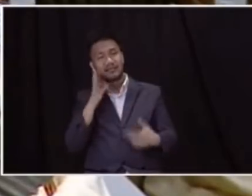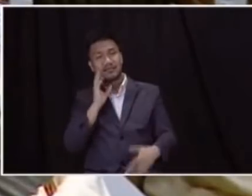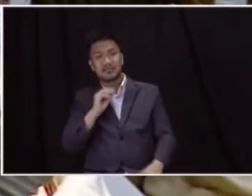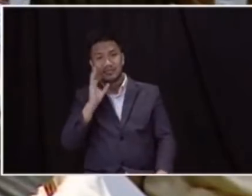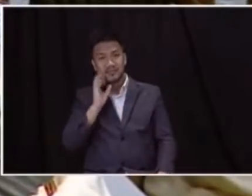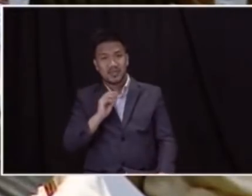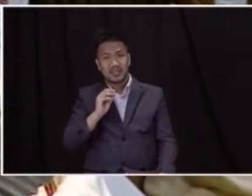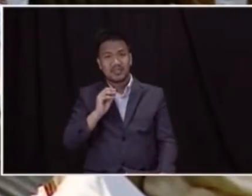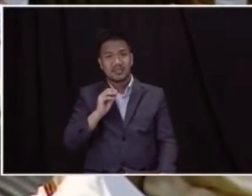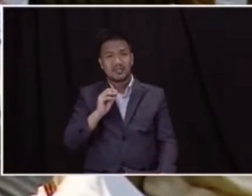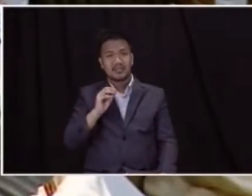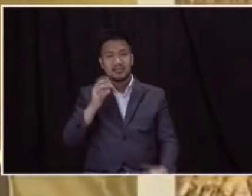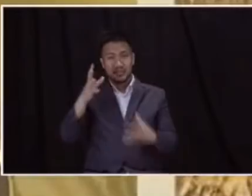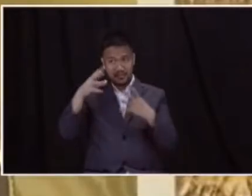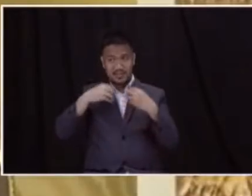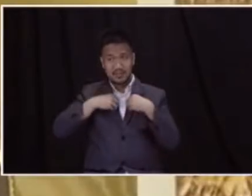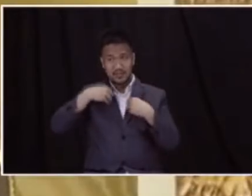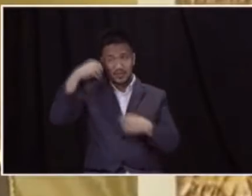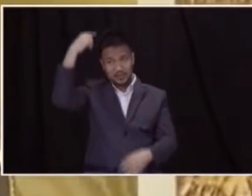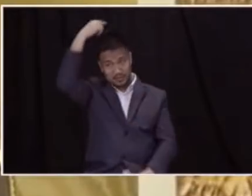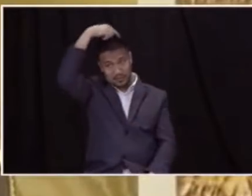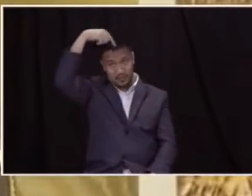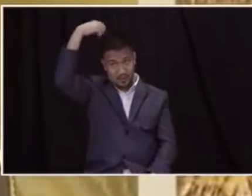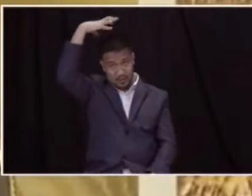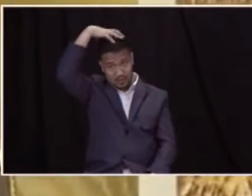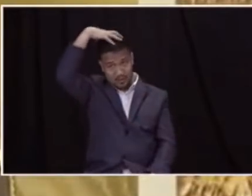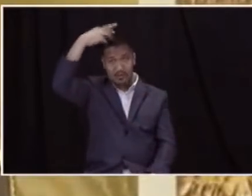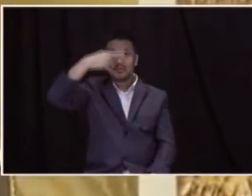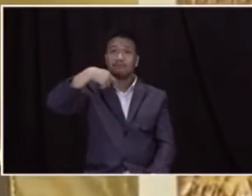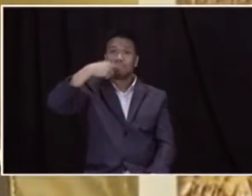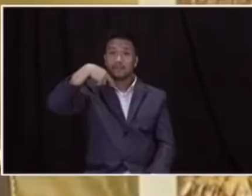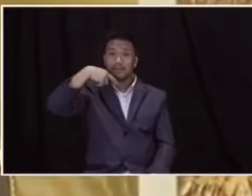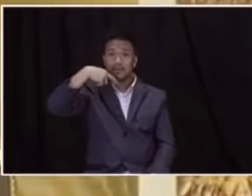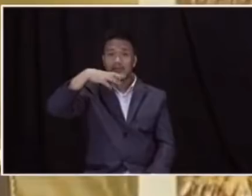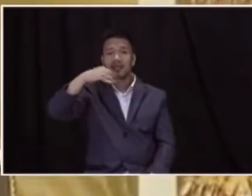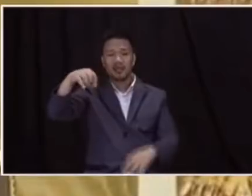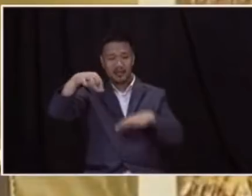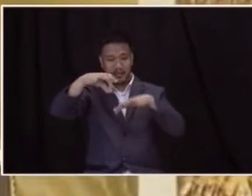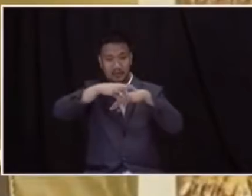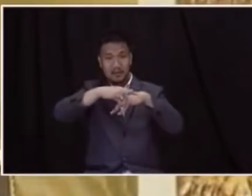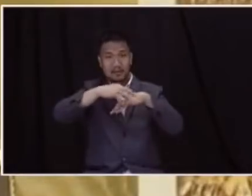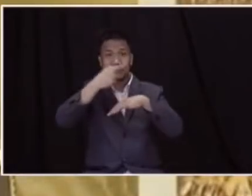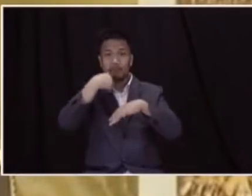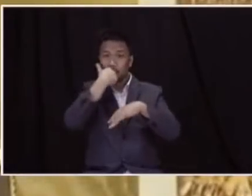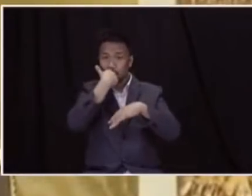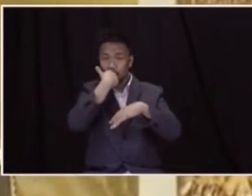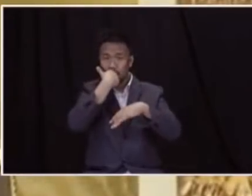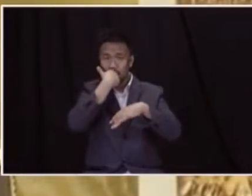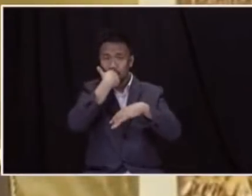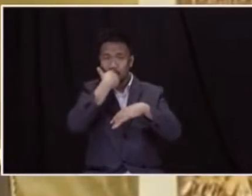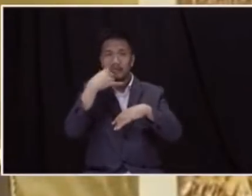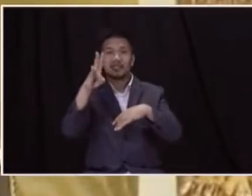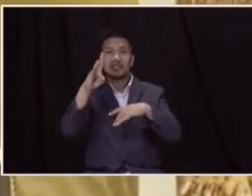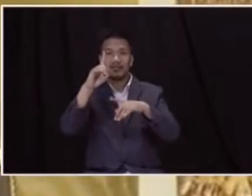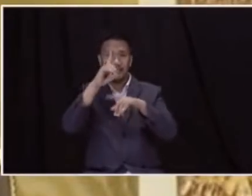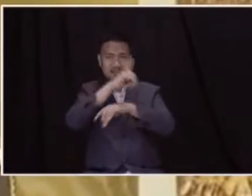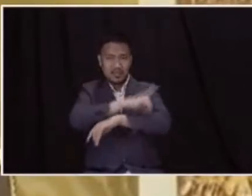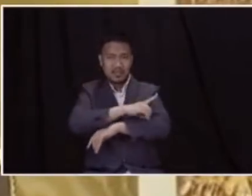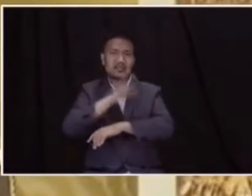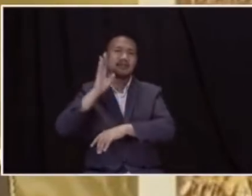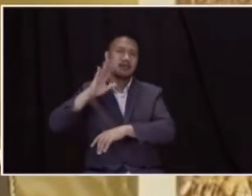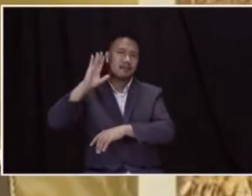I had the red hat and the cardinal's ring only 7 days ago, when I should have been wearing